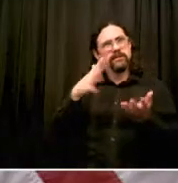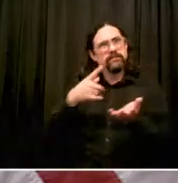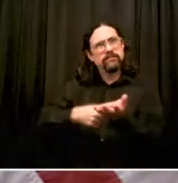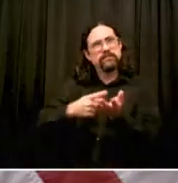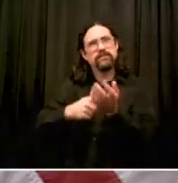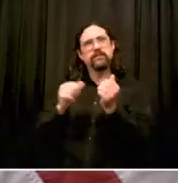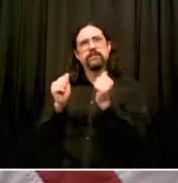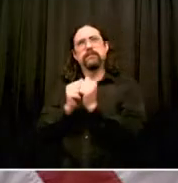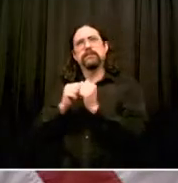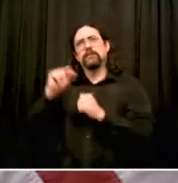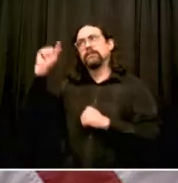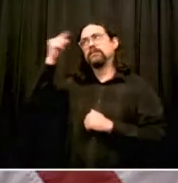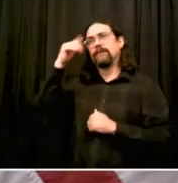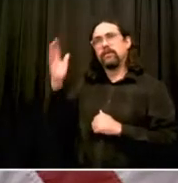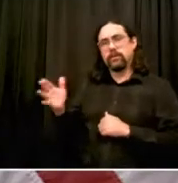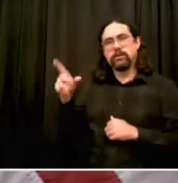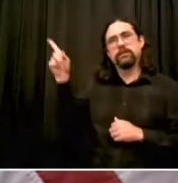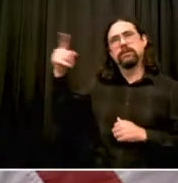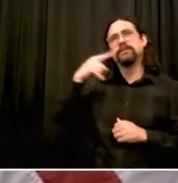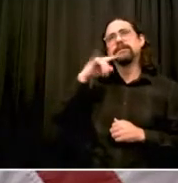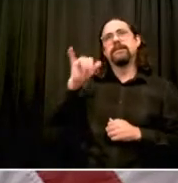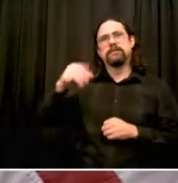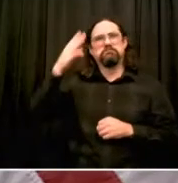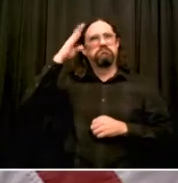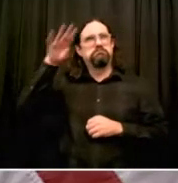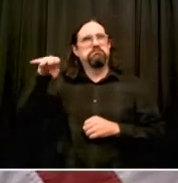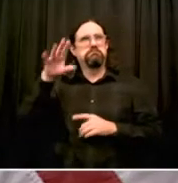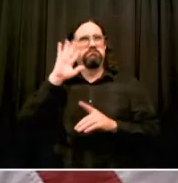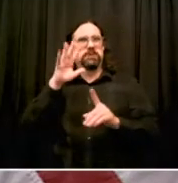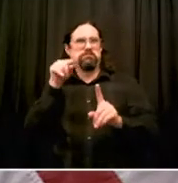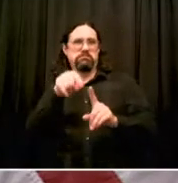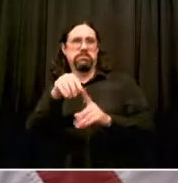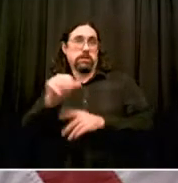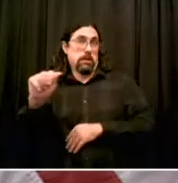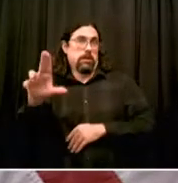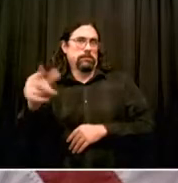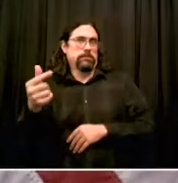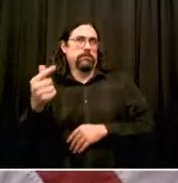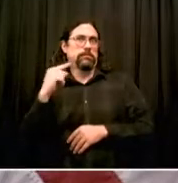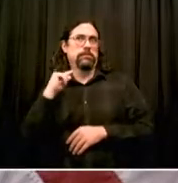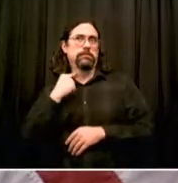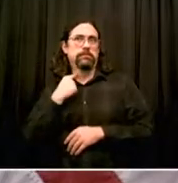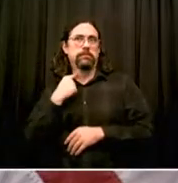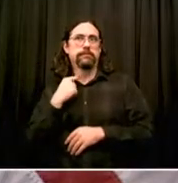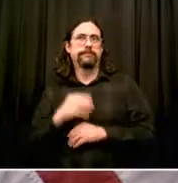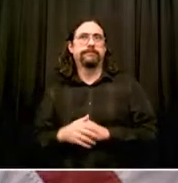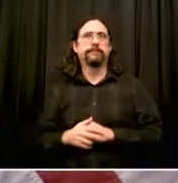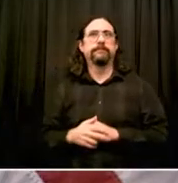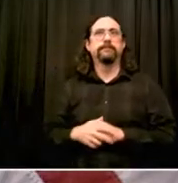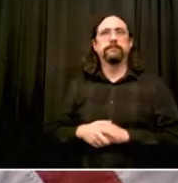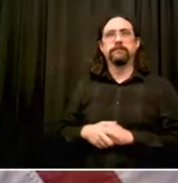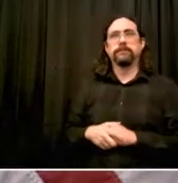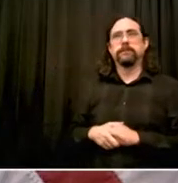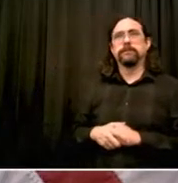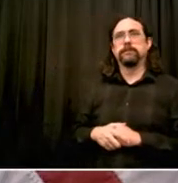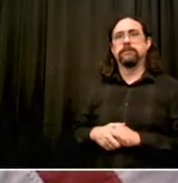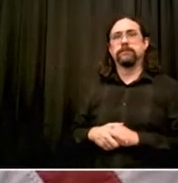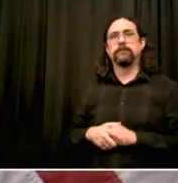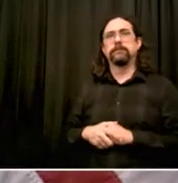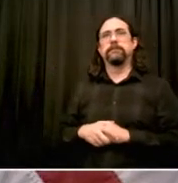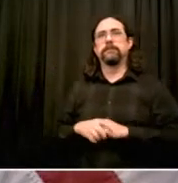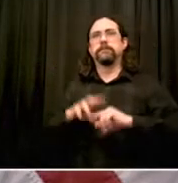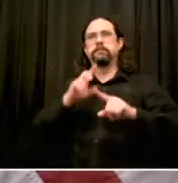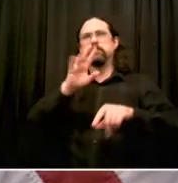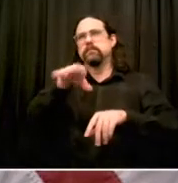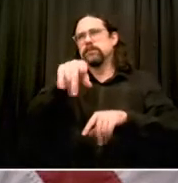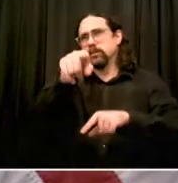day-to-day dialogue. The state is going to make a decision, as I understand, on August 7th on the broad authorization for school